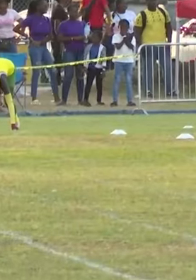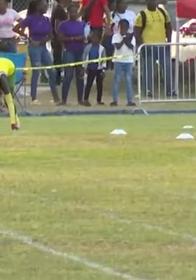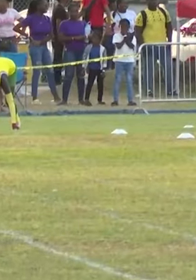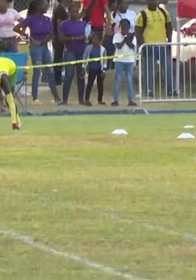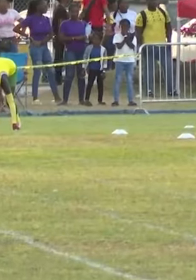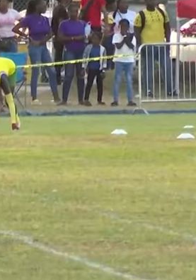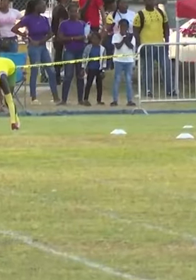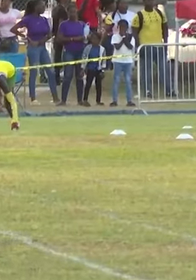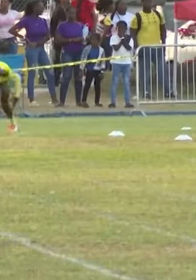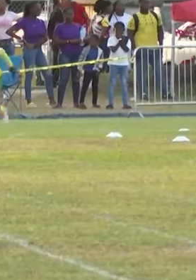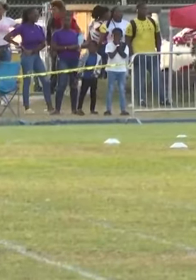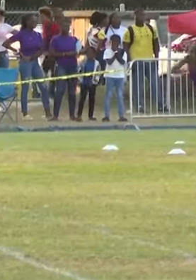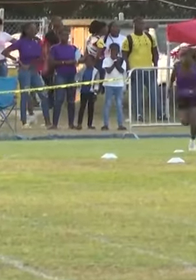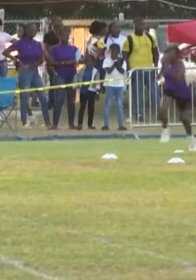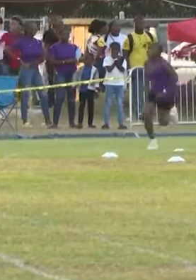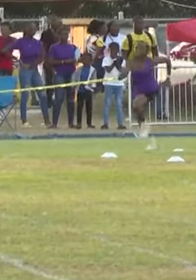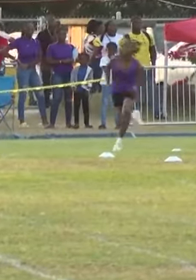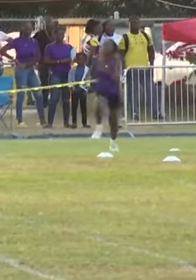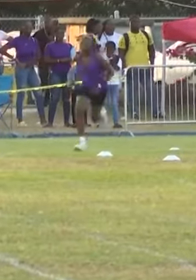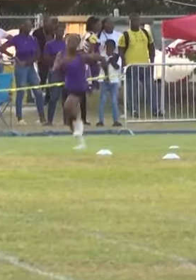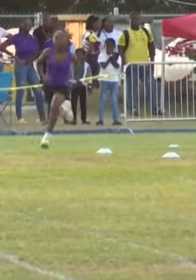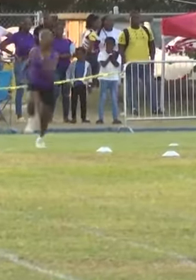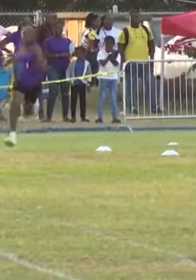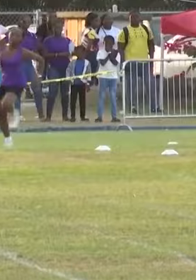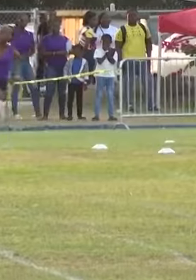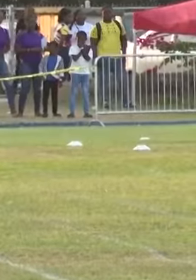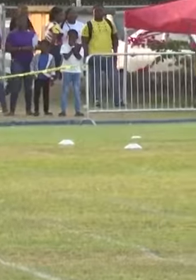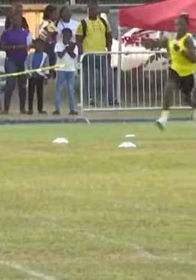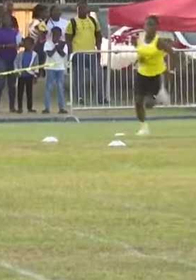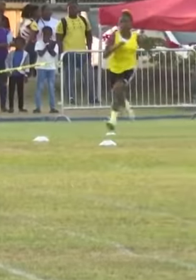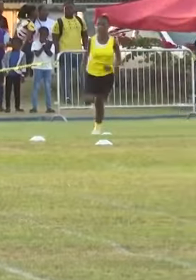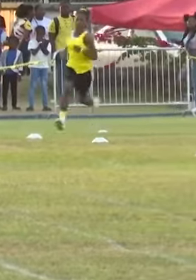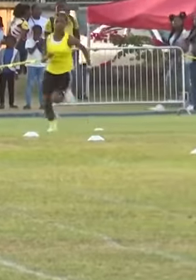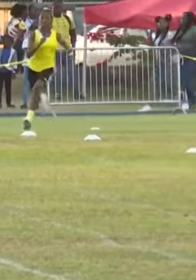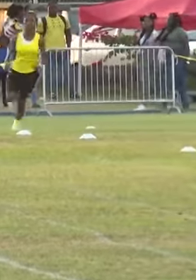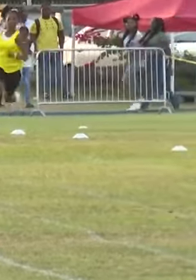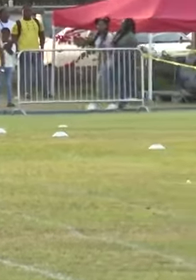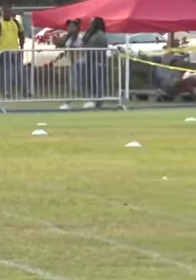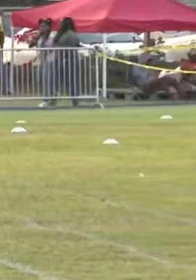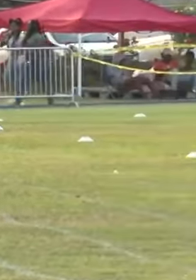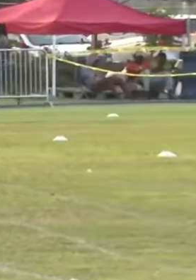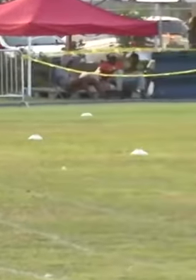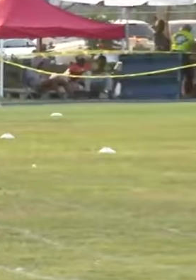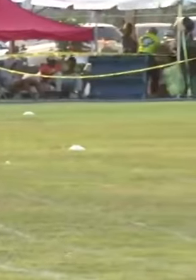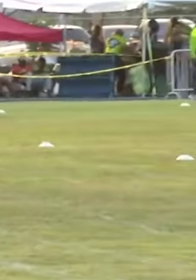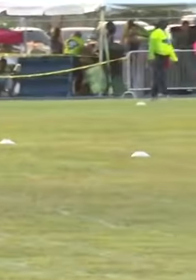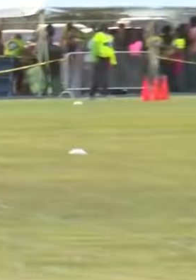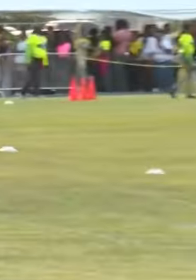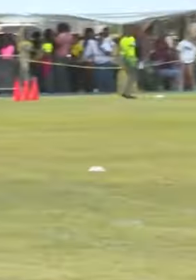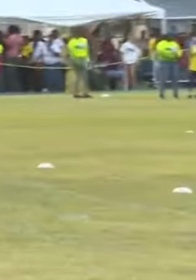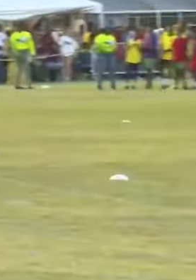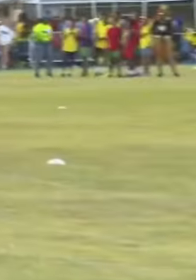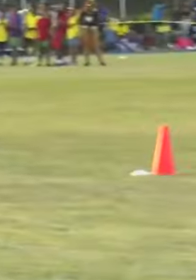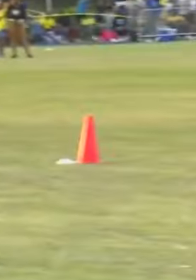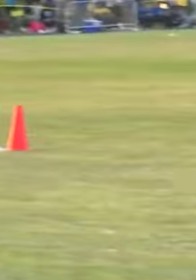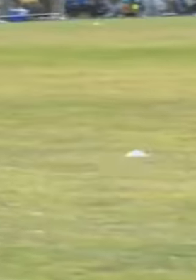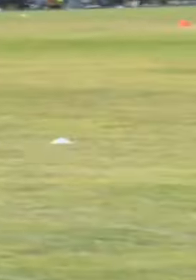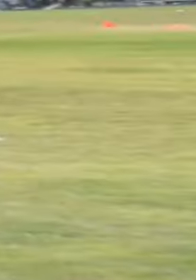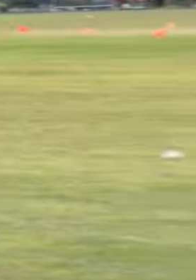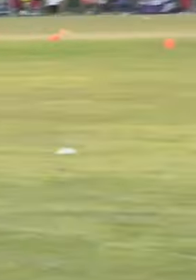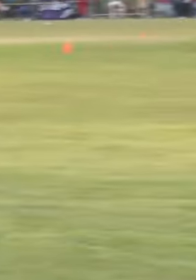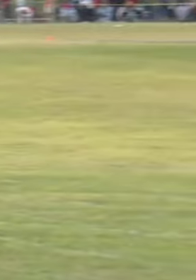track events are set to start from the semi-final stage on March 18th and 19th, and the finals will be held over 2 days on March 21st